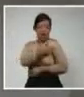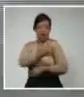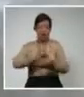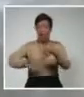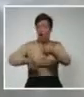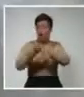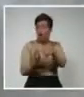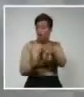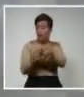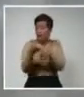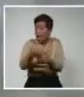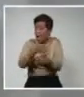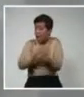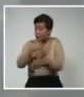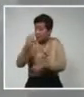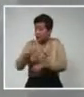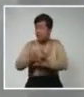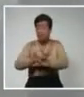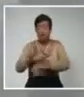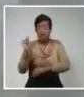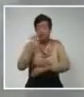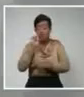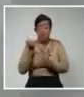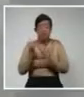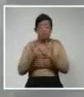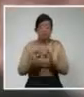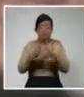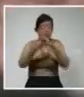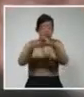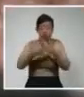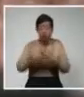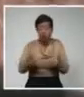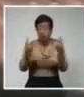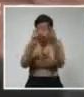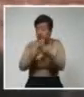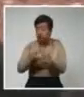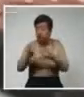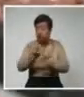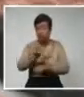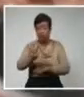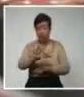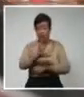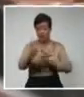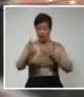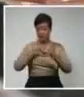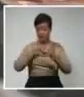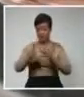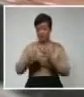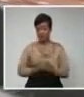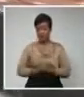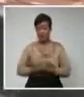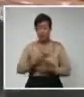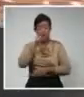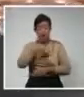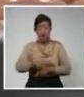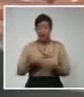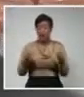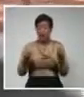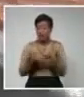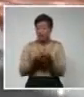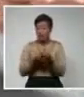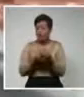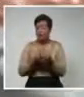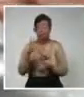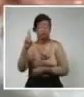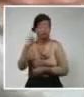Syria, Italy, Canada, Jamaica, and Mexico, among others, have already shown their interest for these